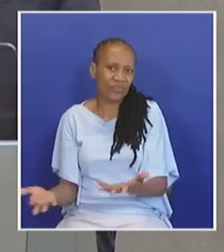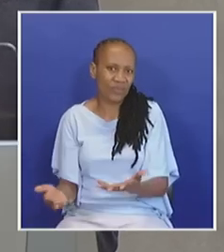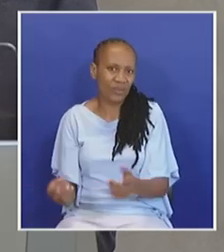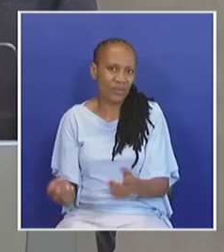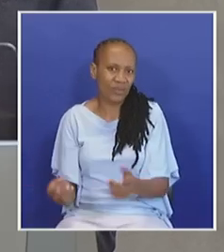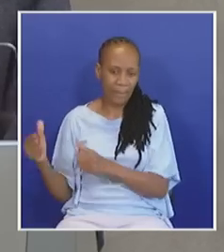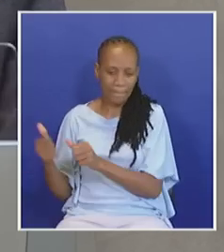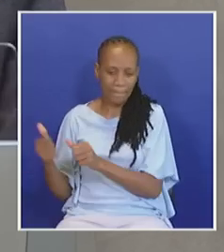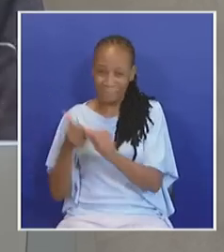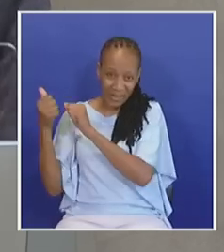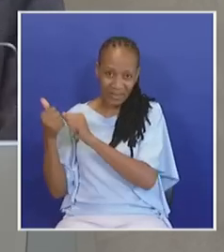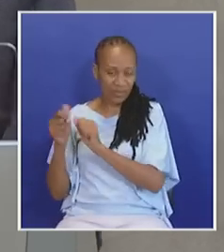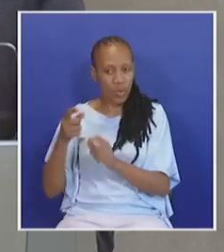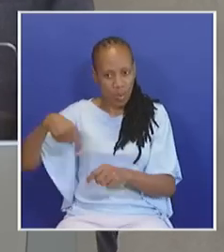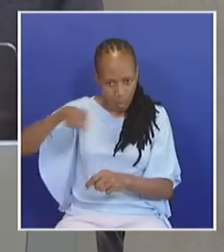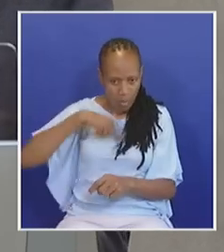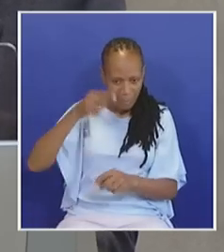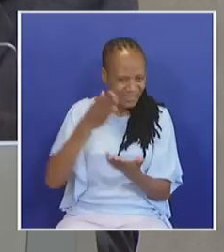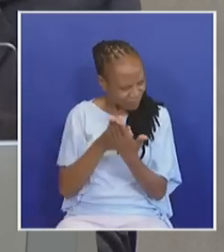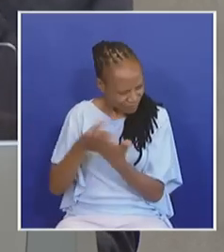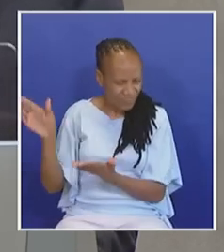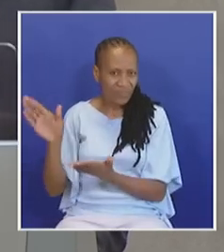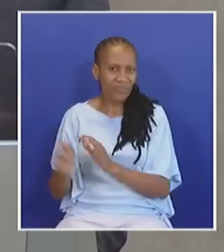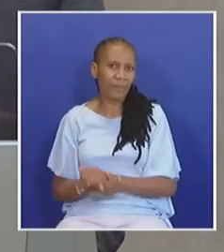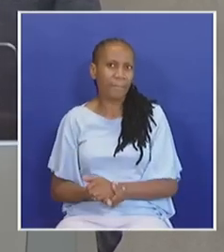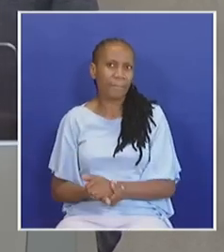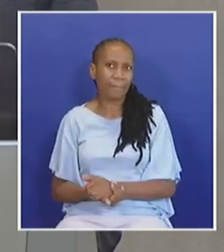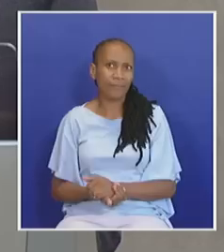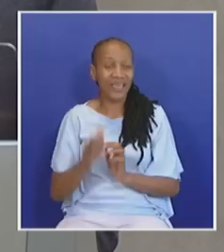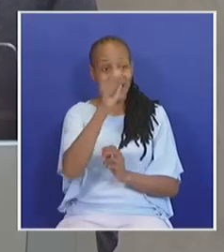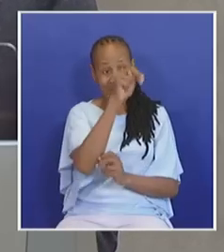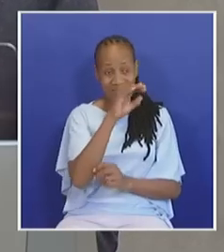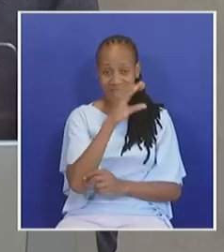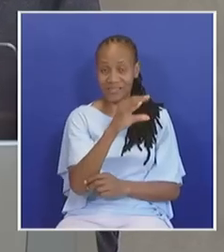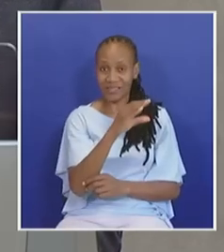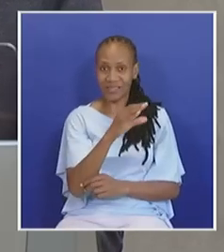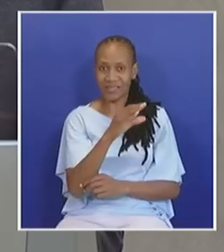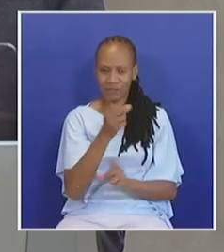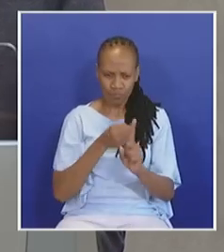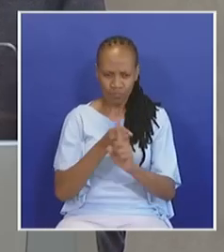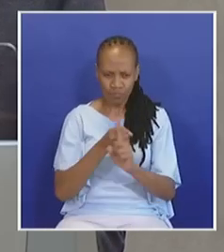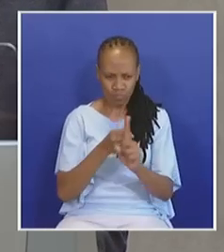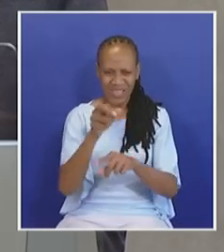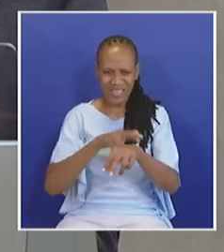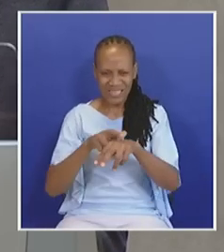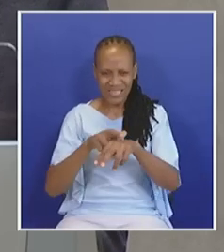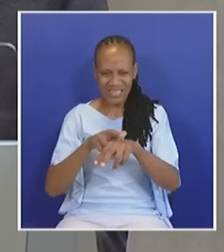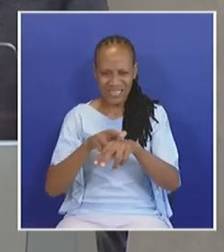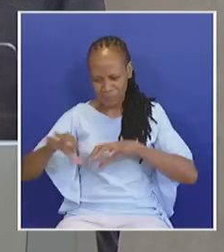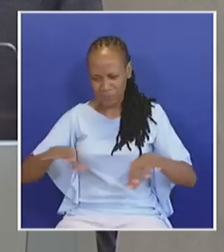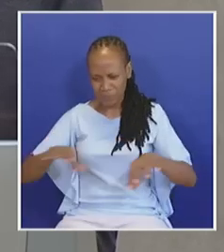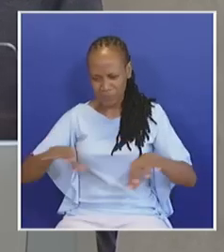past which we must all despise. African National Congress has fought racial oppression during